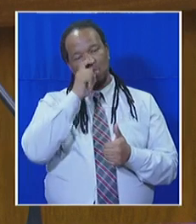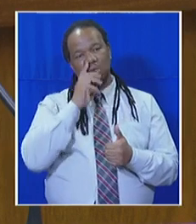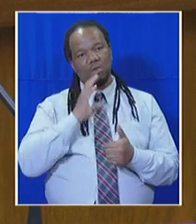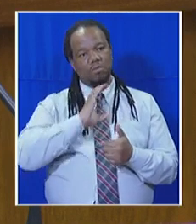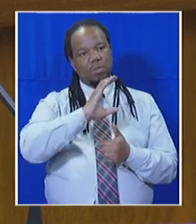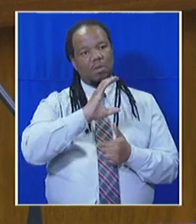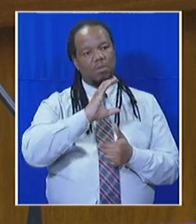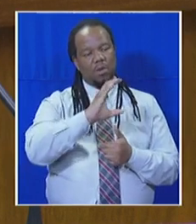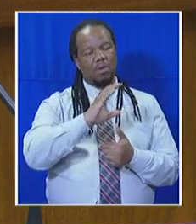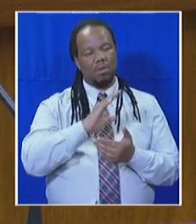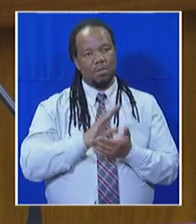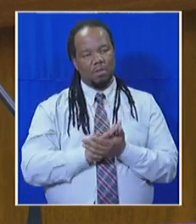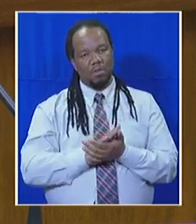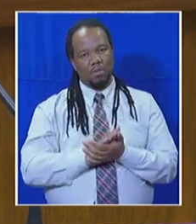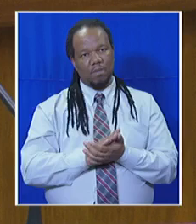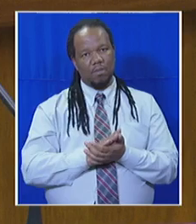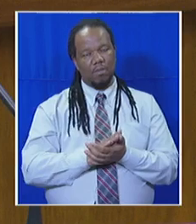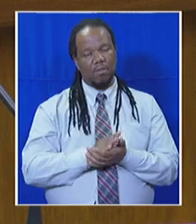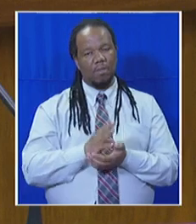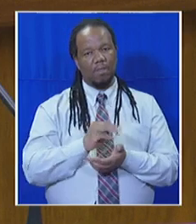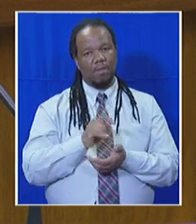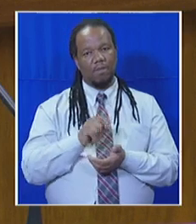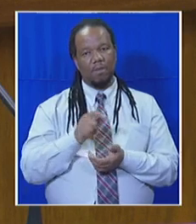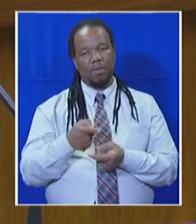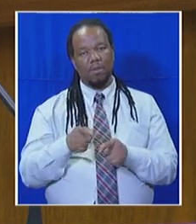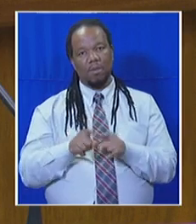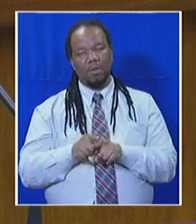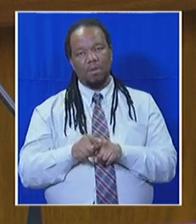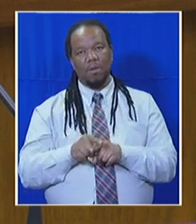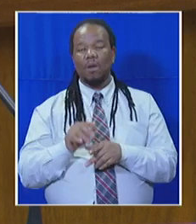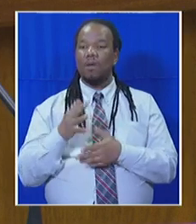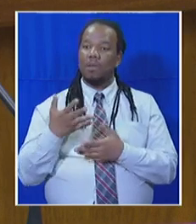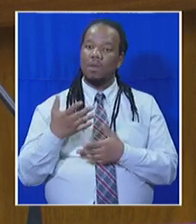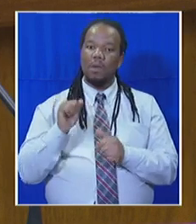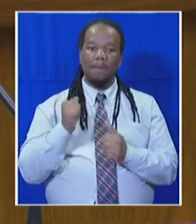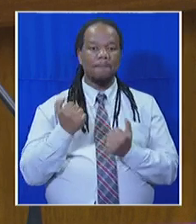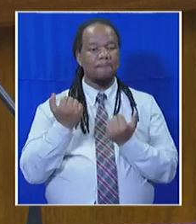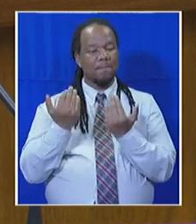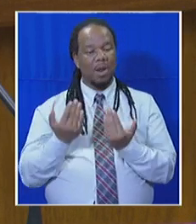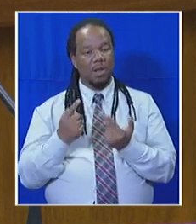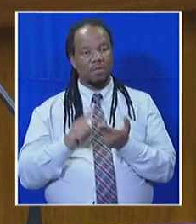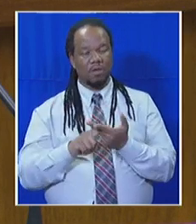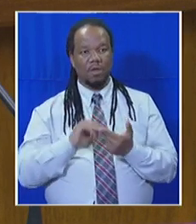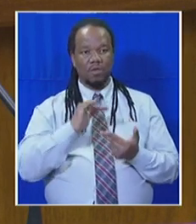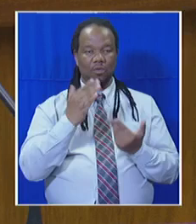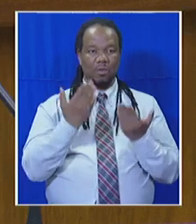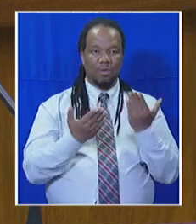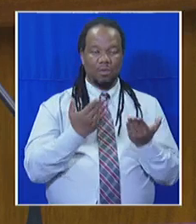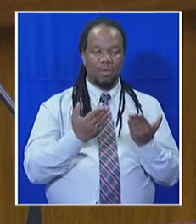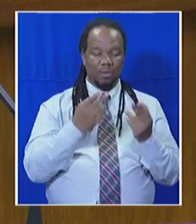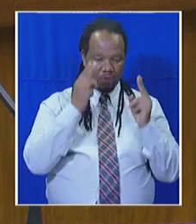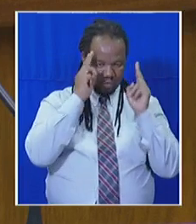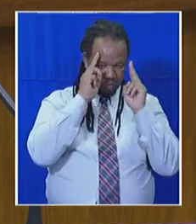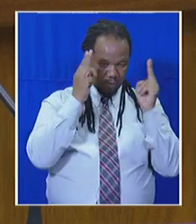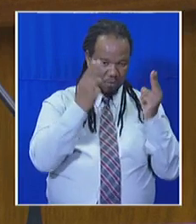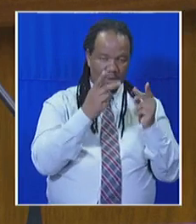The MTPS has tried to balance the budget and the expected expenditure. Universities should produce more